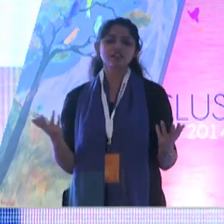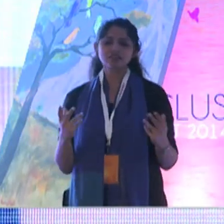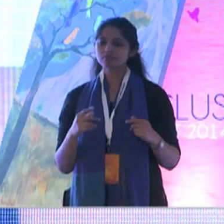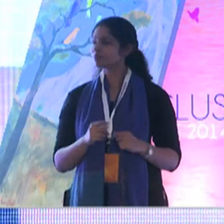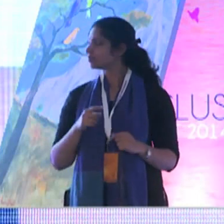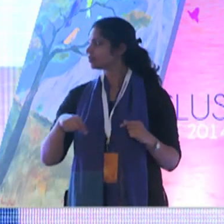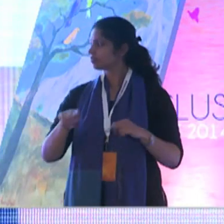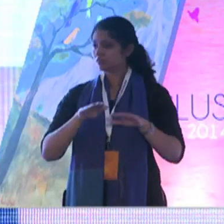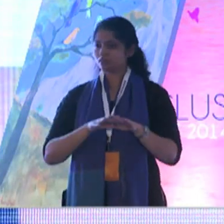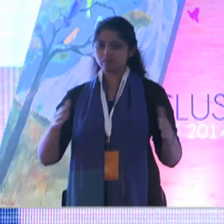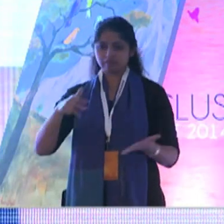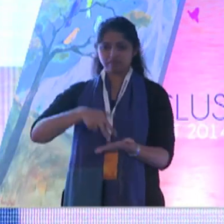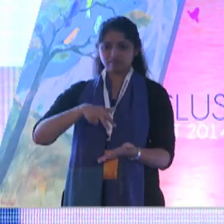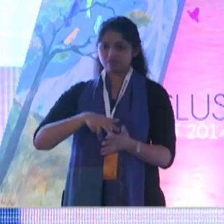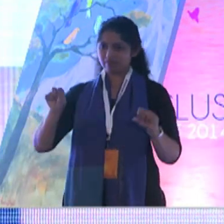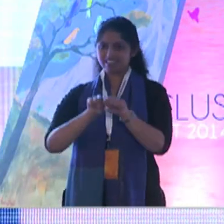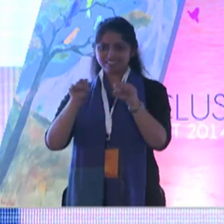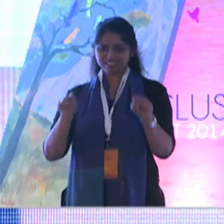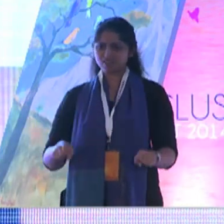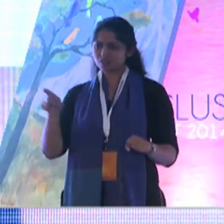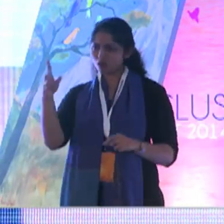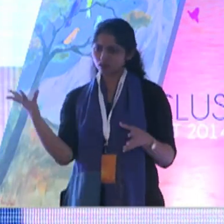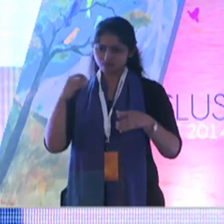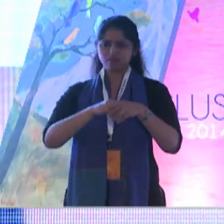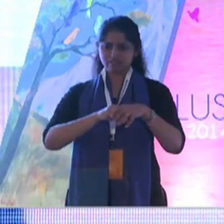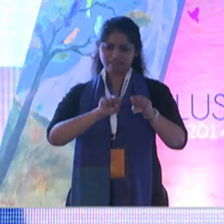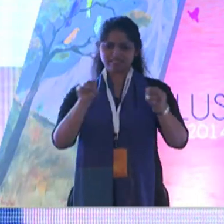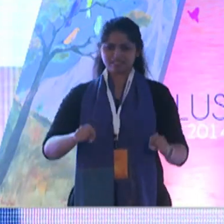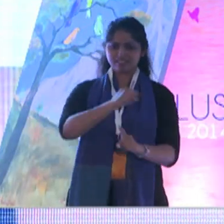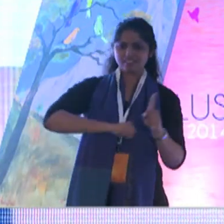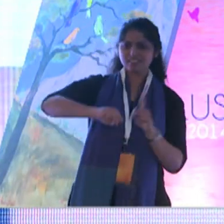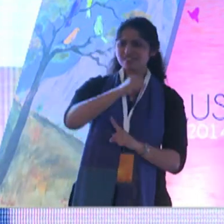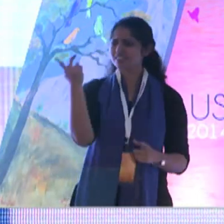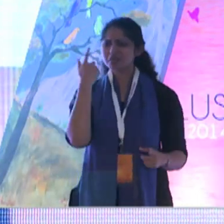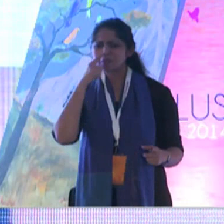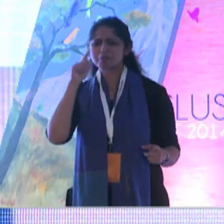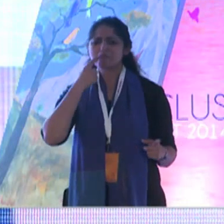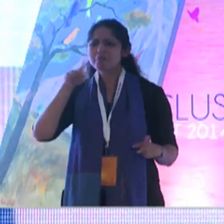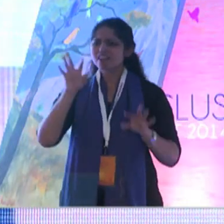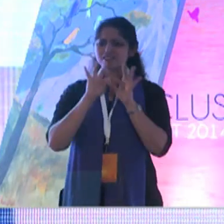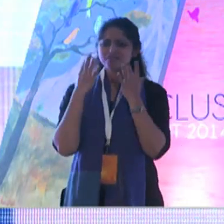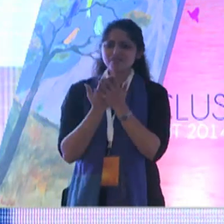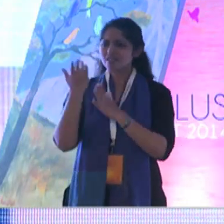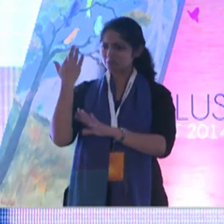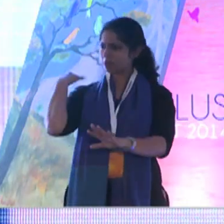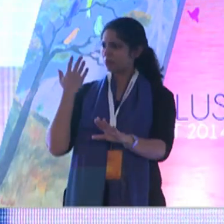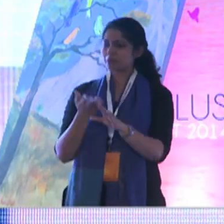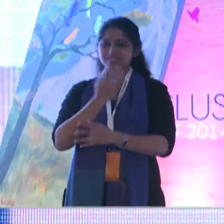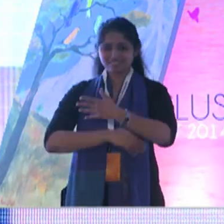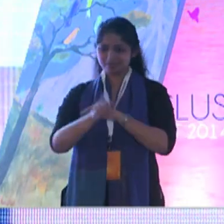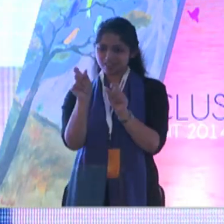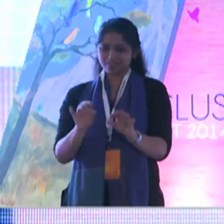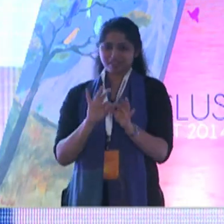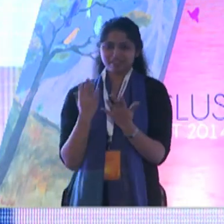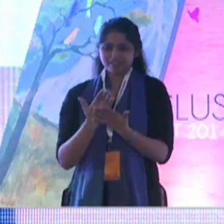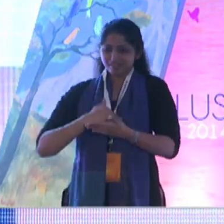you have a stake in this system. And I'm so touched, I said, look at these parents and look at the families and what they have done for those